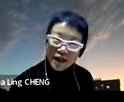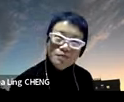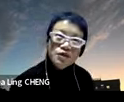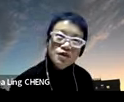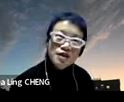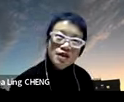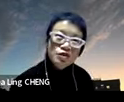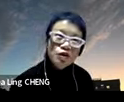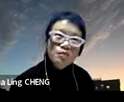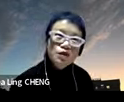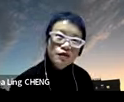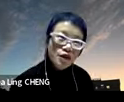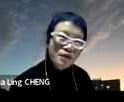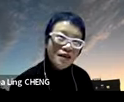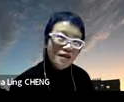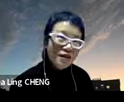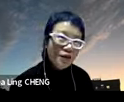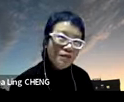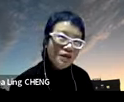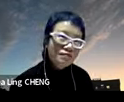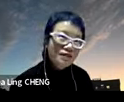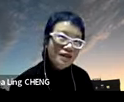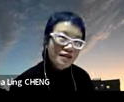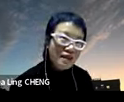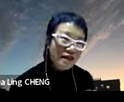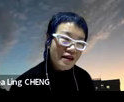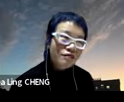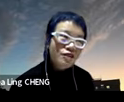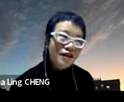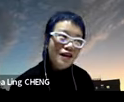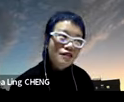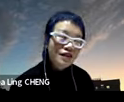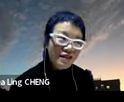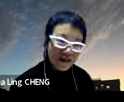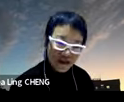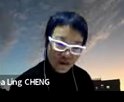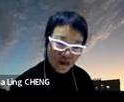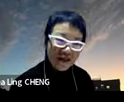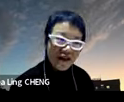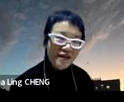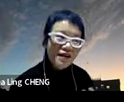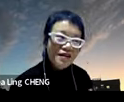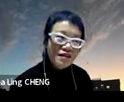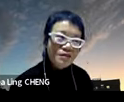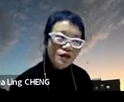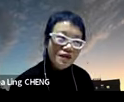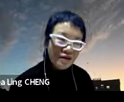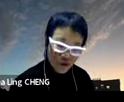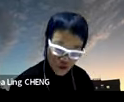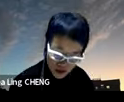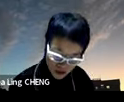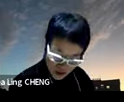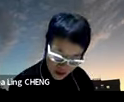powerful exhibition in terms of humanizing the women, because these are their everyday life and these are the women. And some of